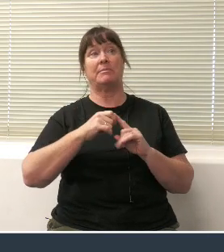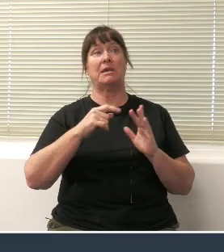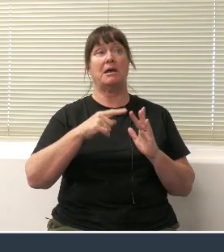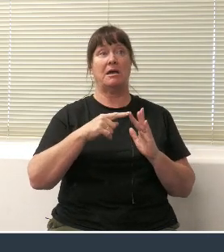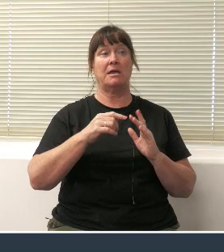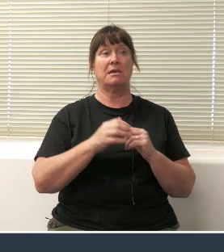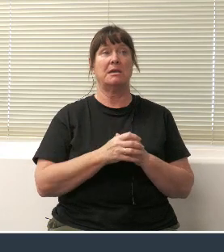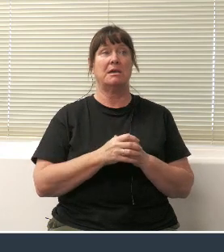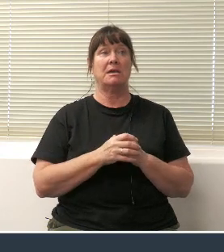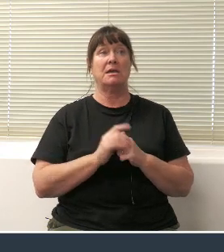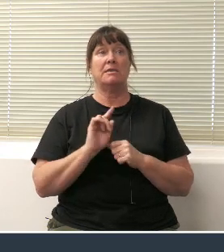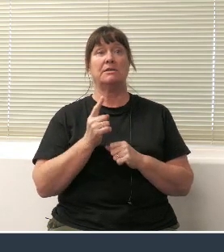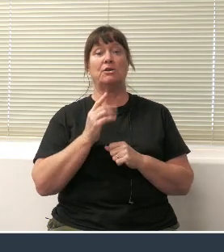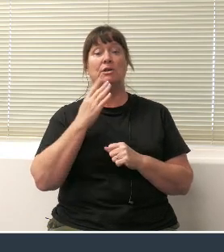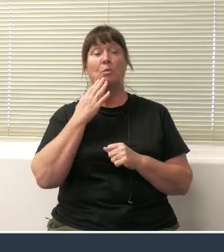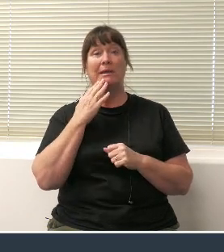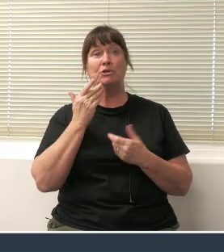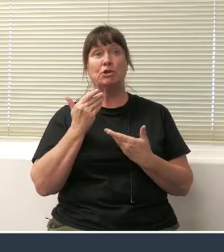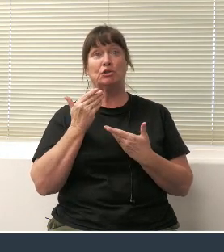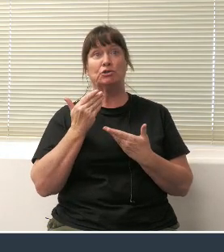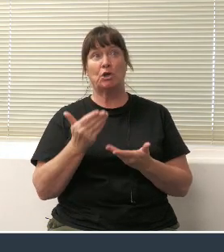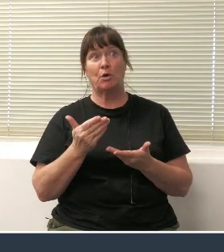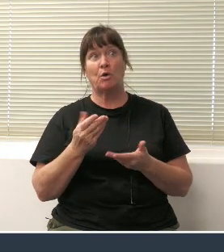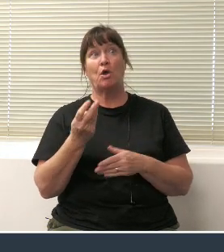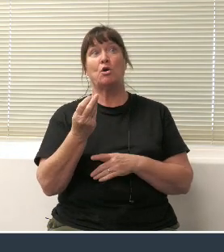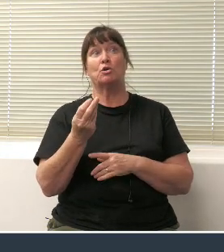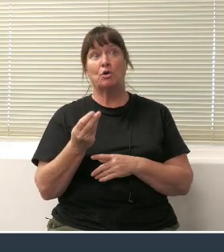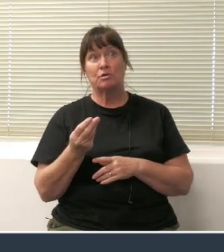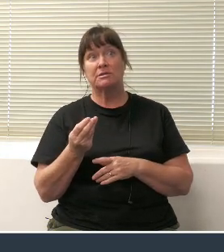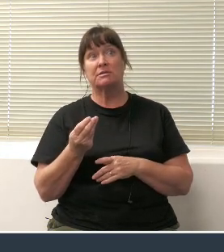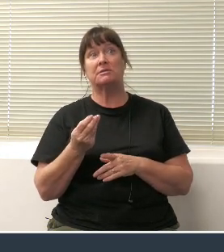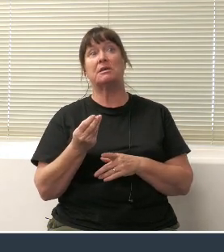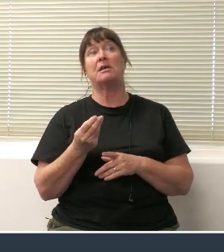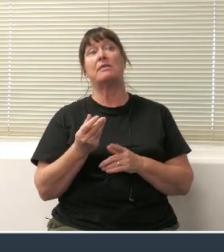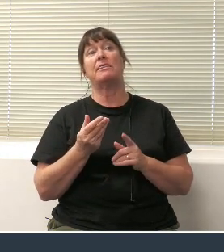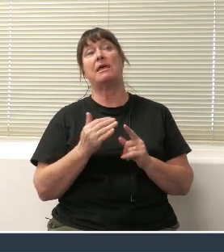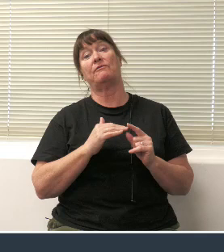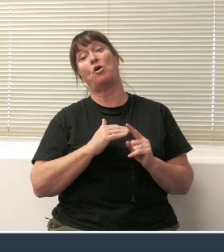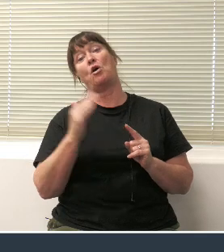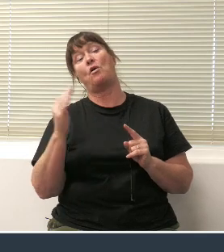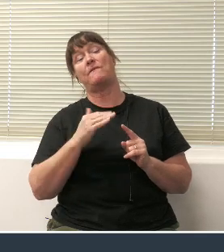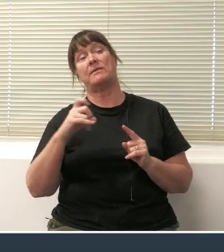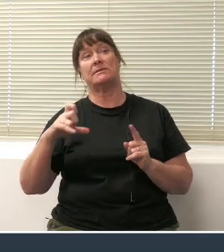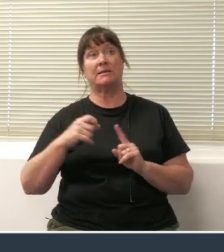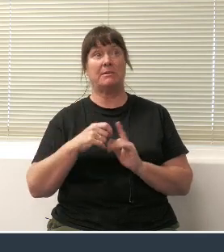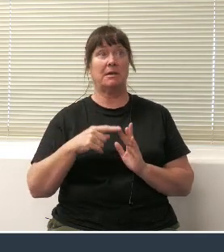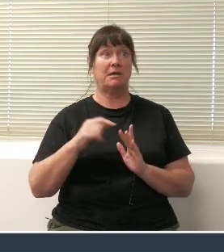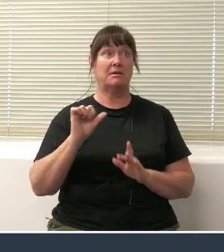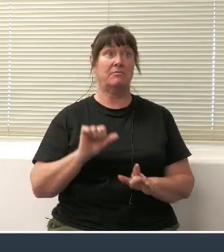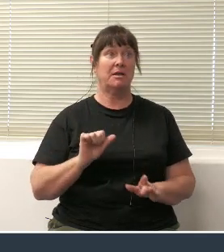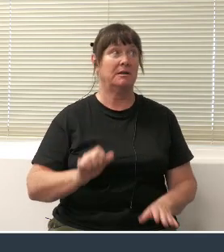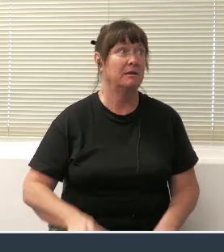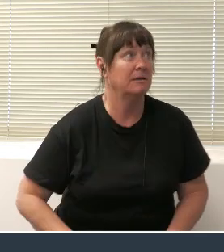only be in cases where there's demonstrated costs that we are incurring that have exceeded CPI?